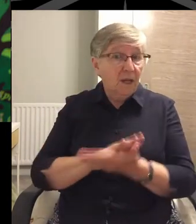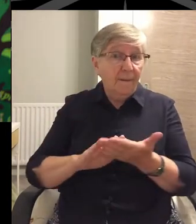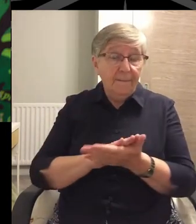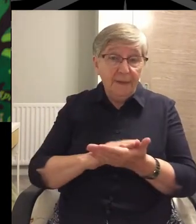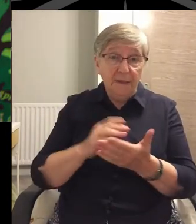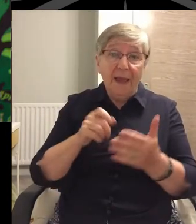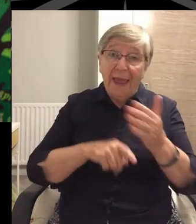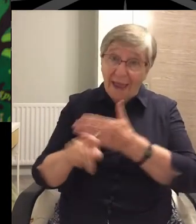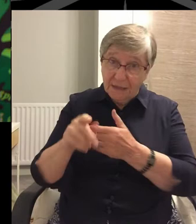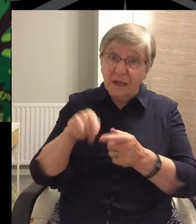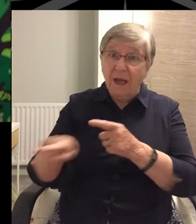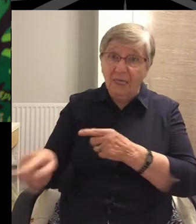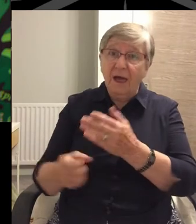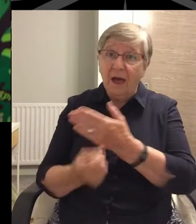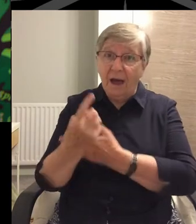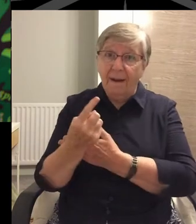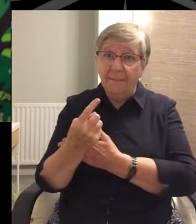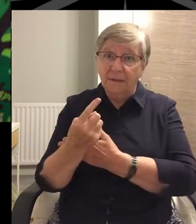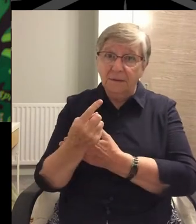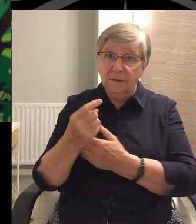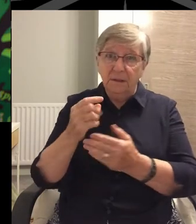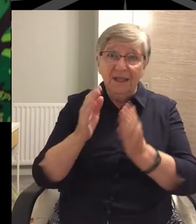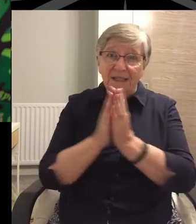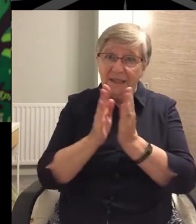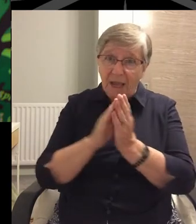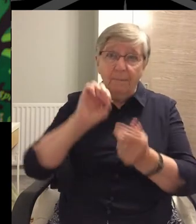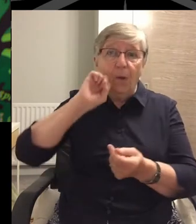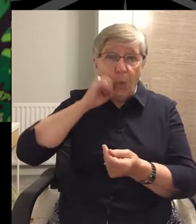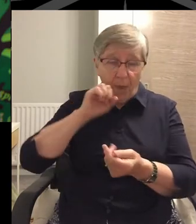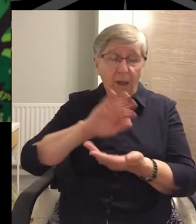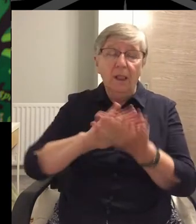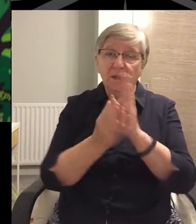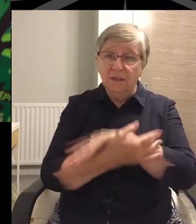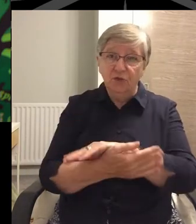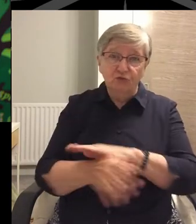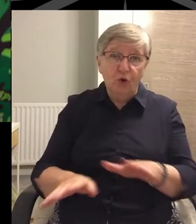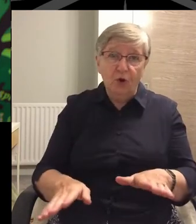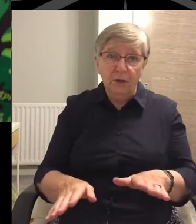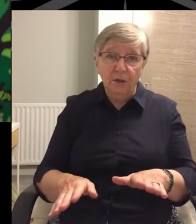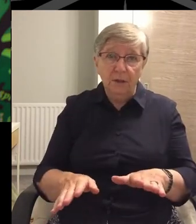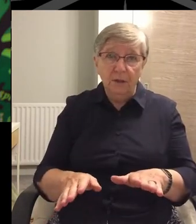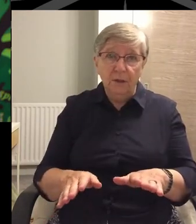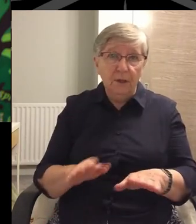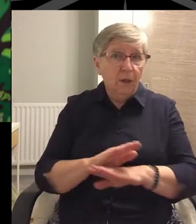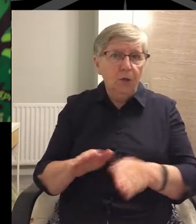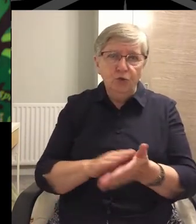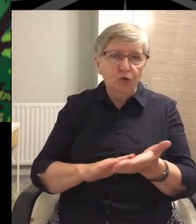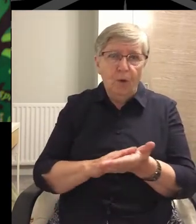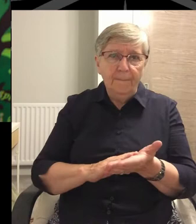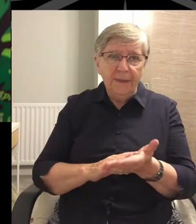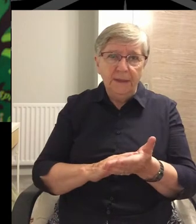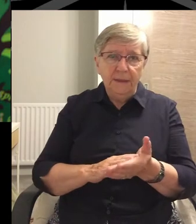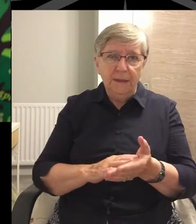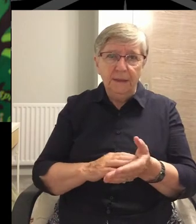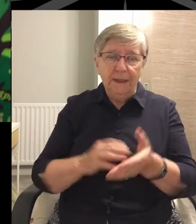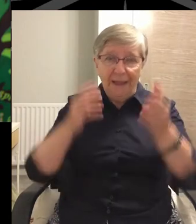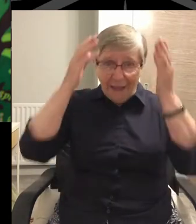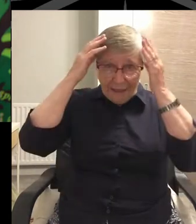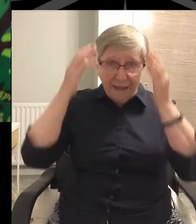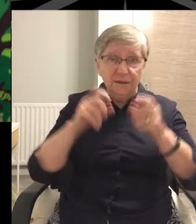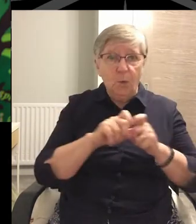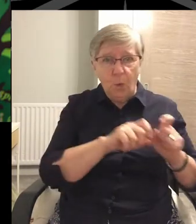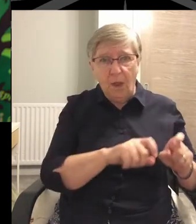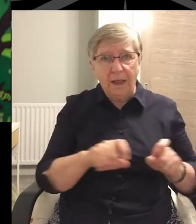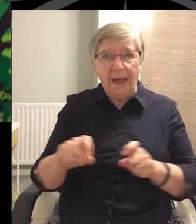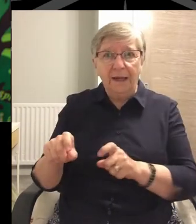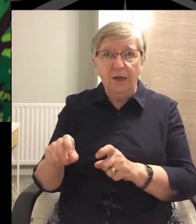that the exile wasn't going to happen. It didn't mean that the destruction of the temple would not take place. It didn't mean that the monarchy